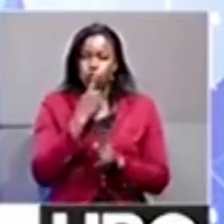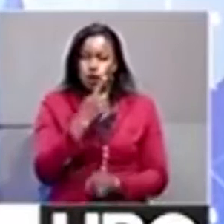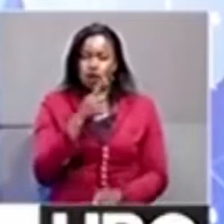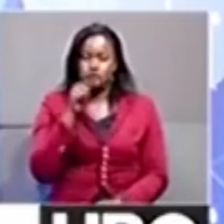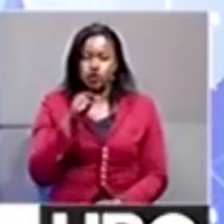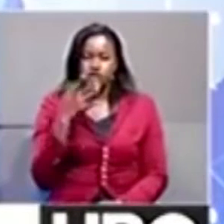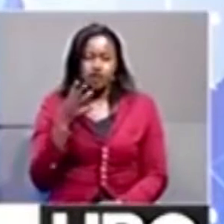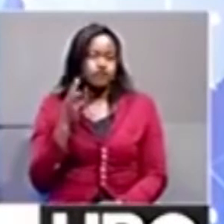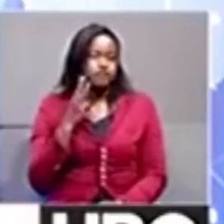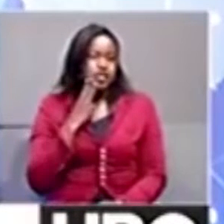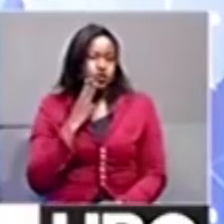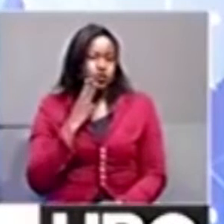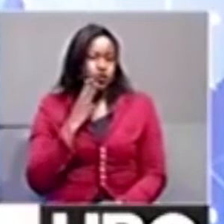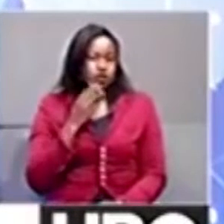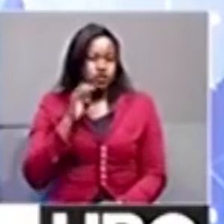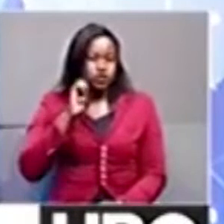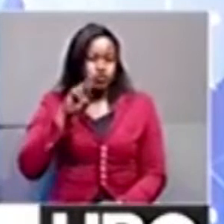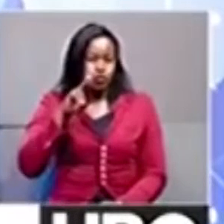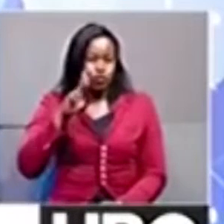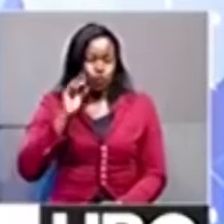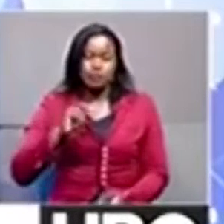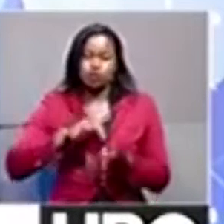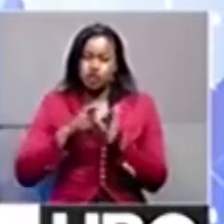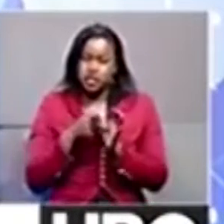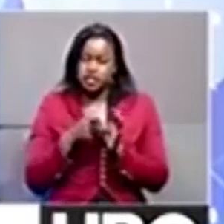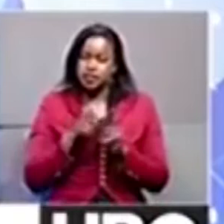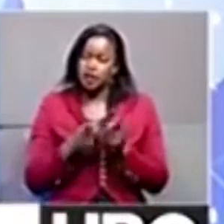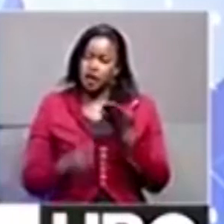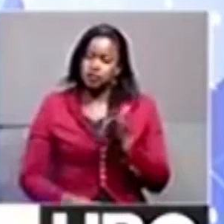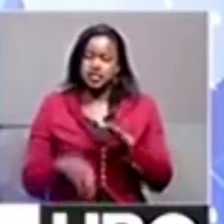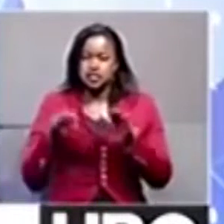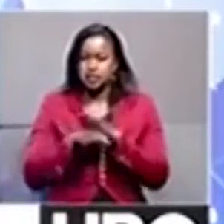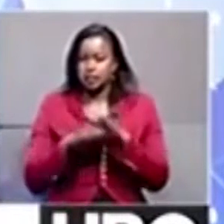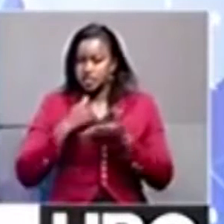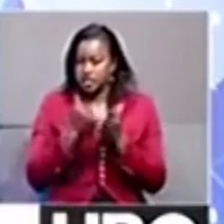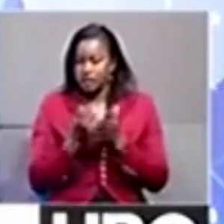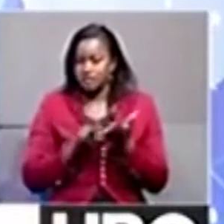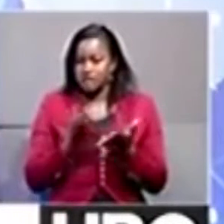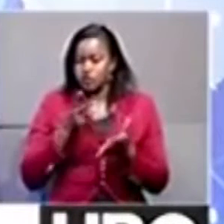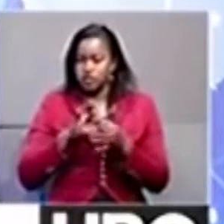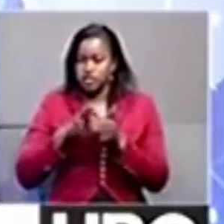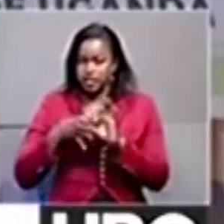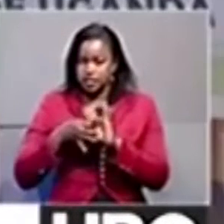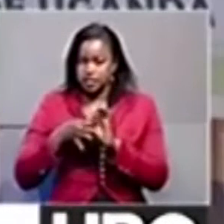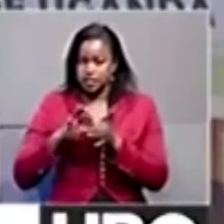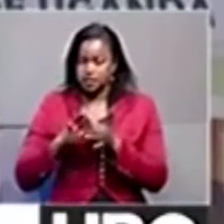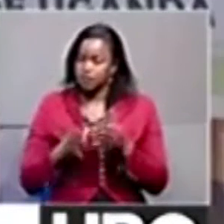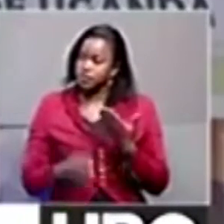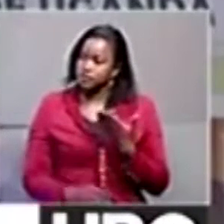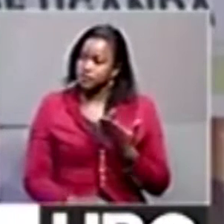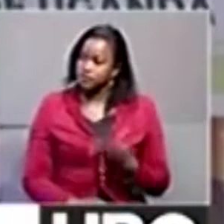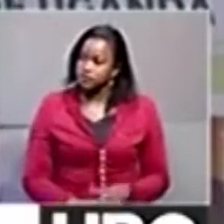project from the French Development Agency touches on the subsector's value chains. Take a look.